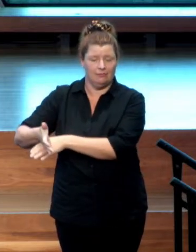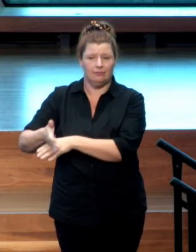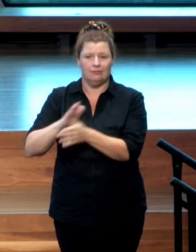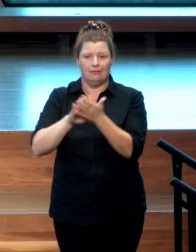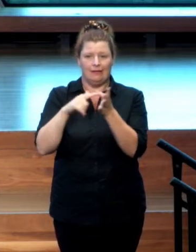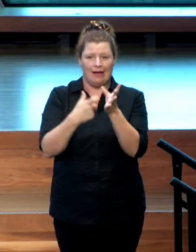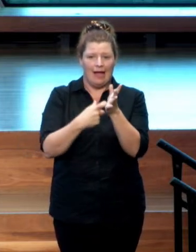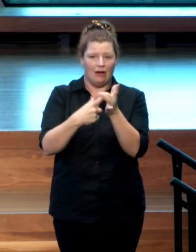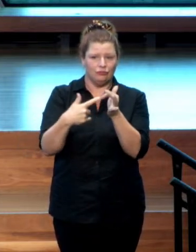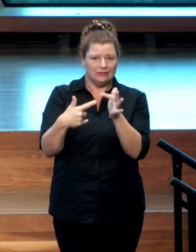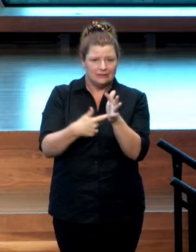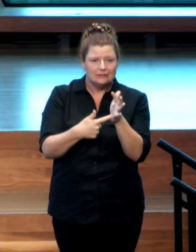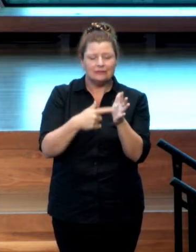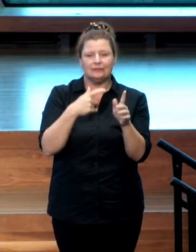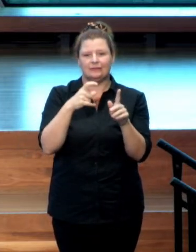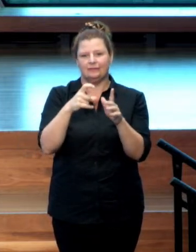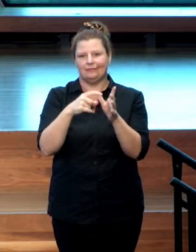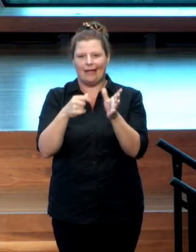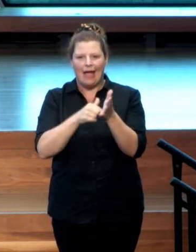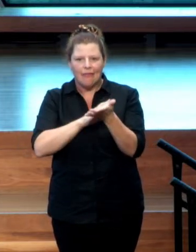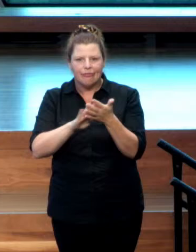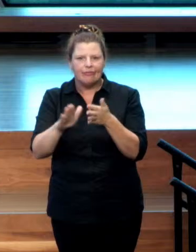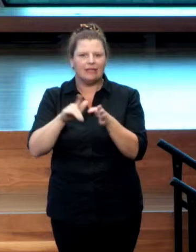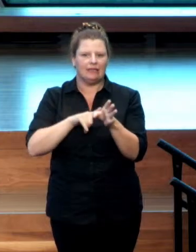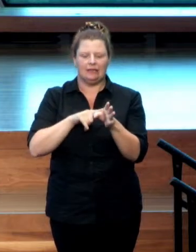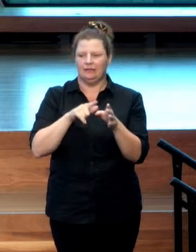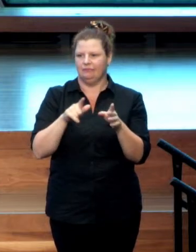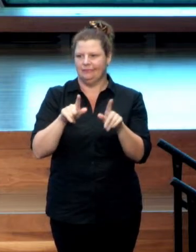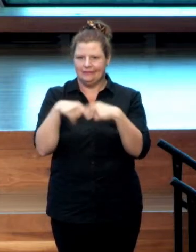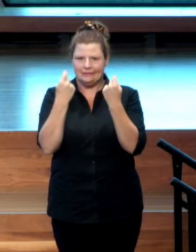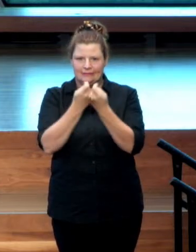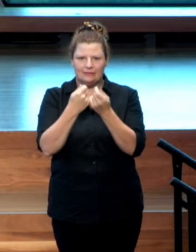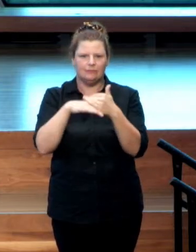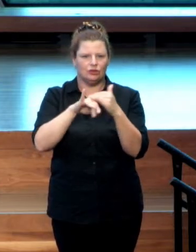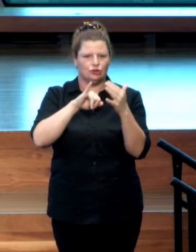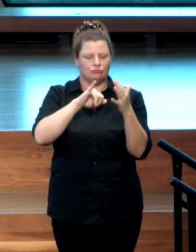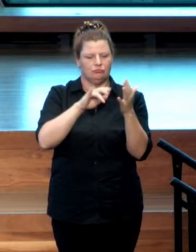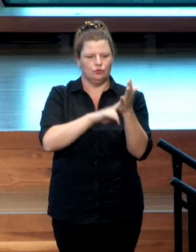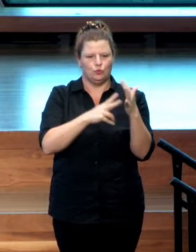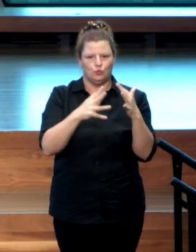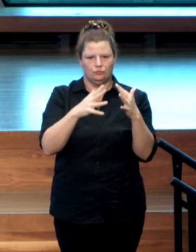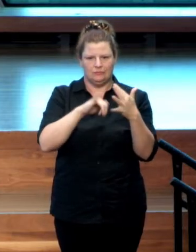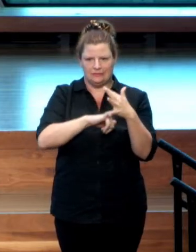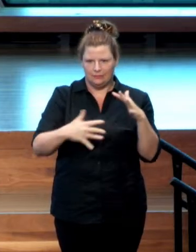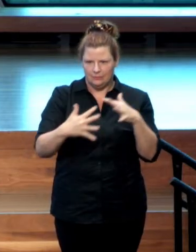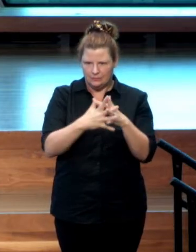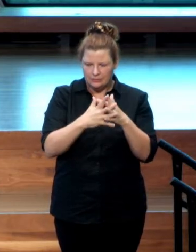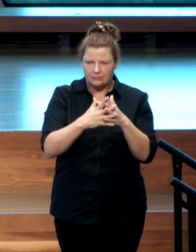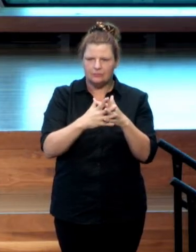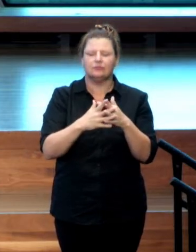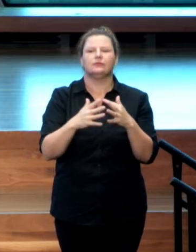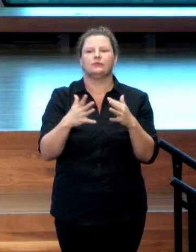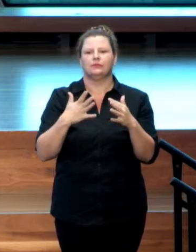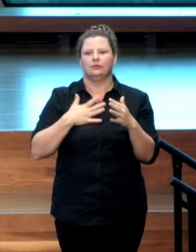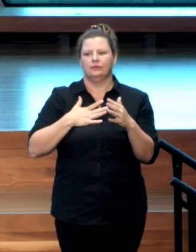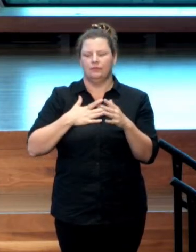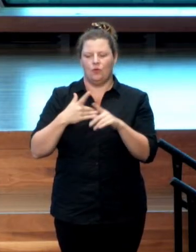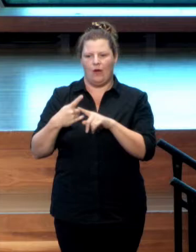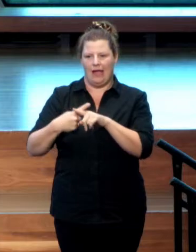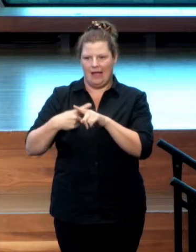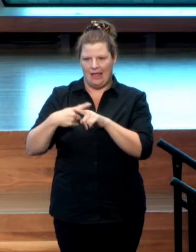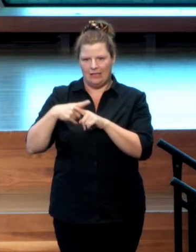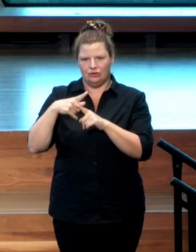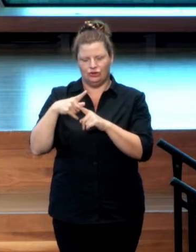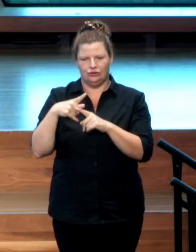Harriet and Kathy and the rest of the team at New South were championing this book, and my English and Turkish